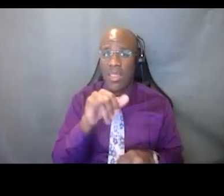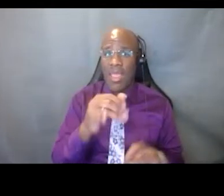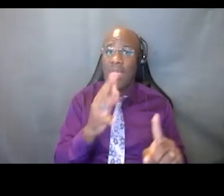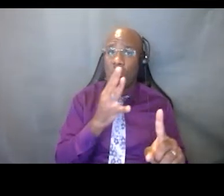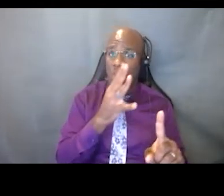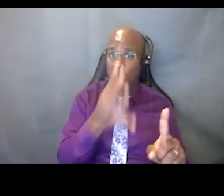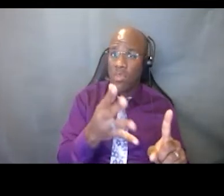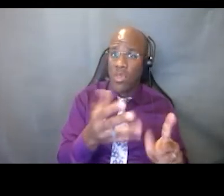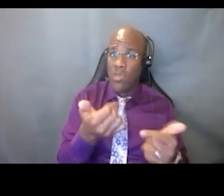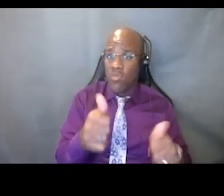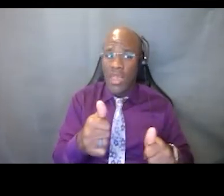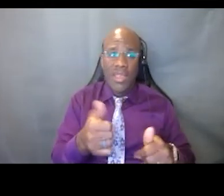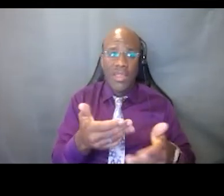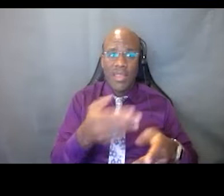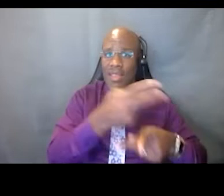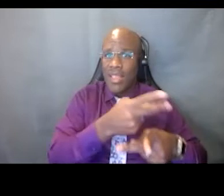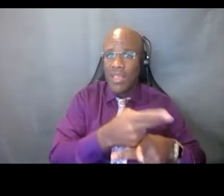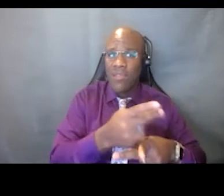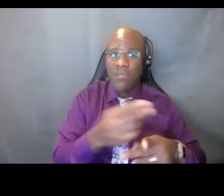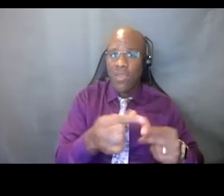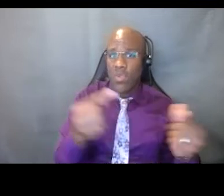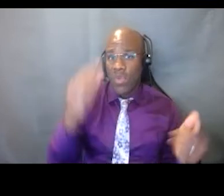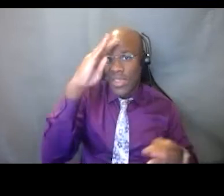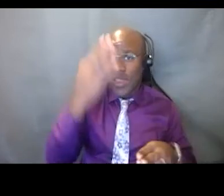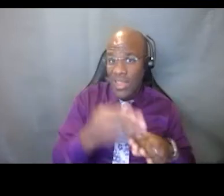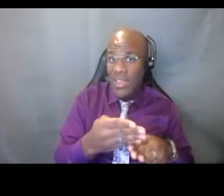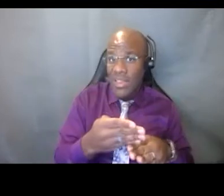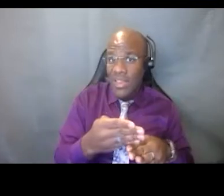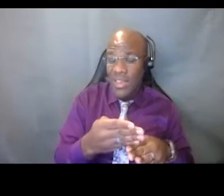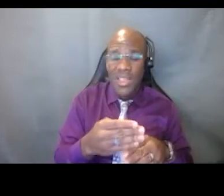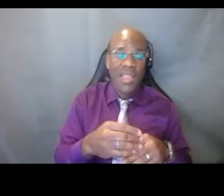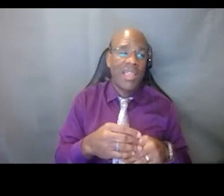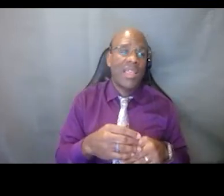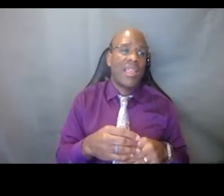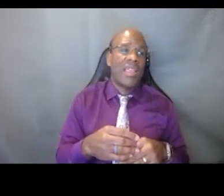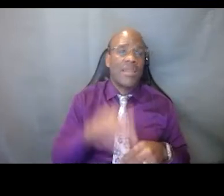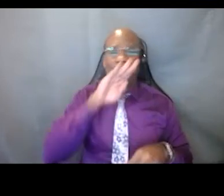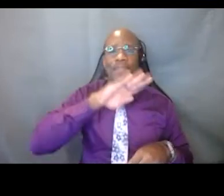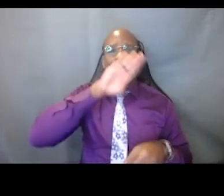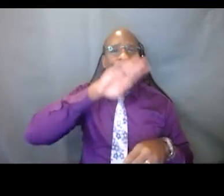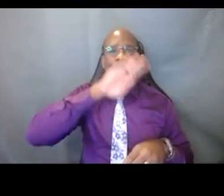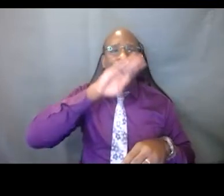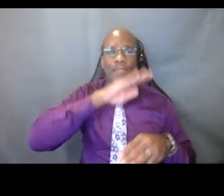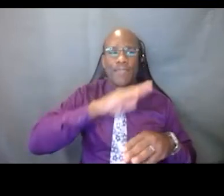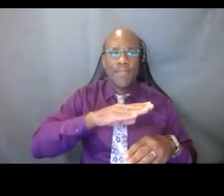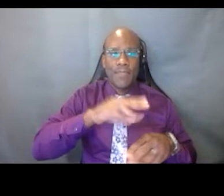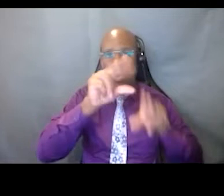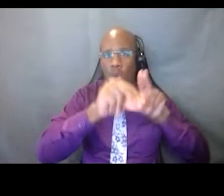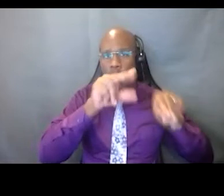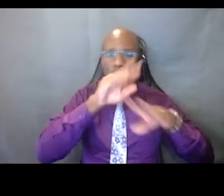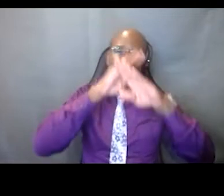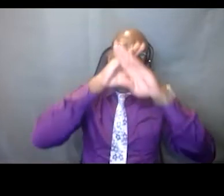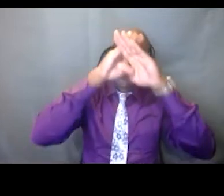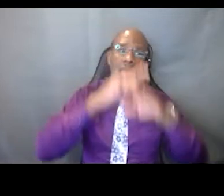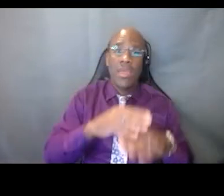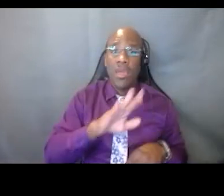closed, right? He was seen as a child that, you know, couldn't be fully included or educated, right? He didn't have a